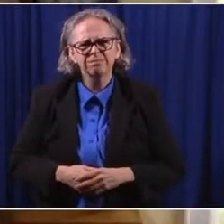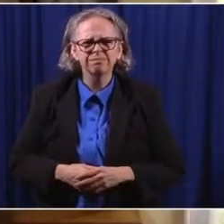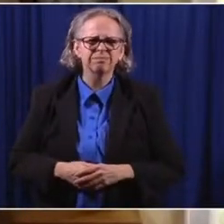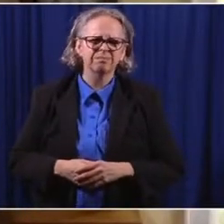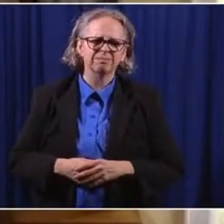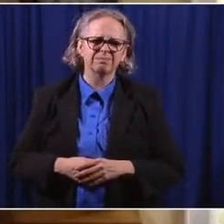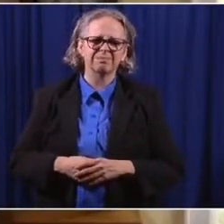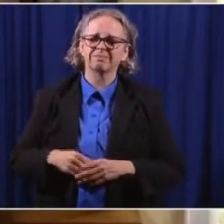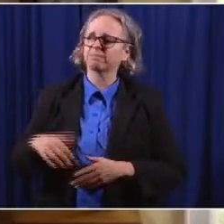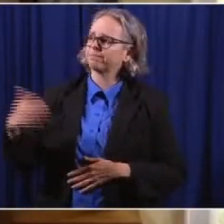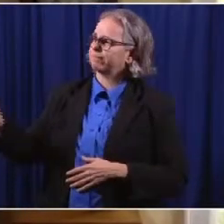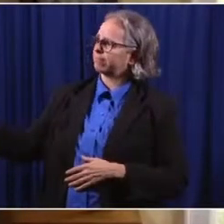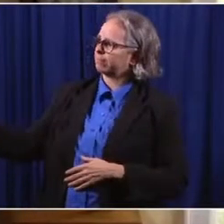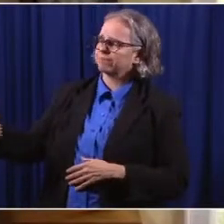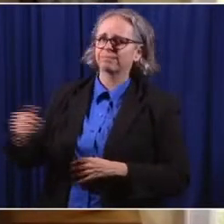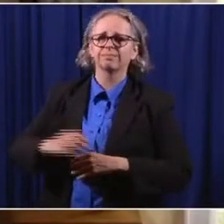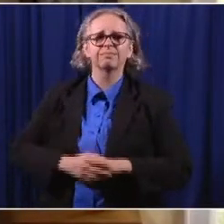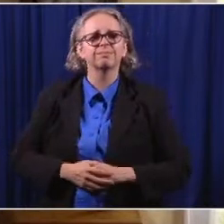pull the next slide?